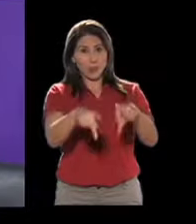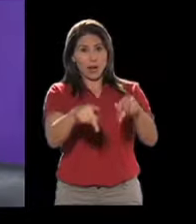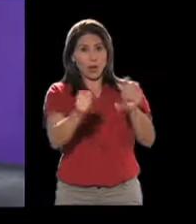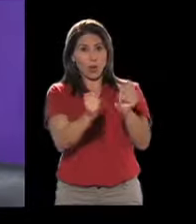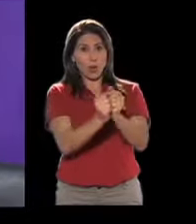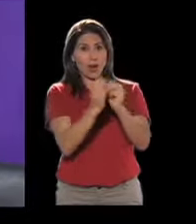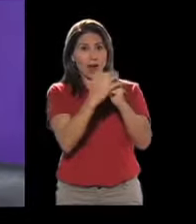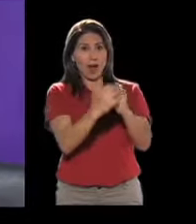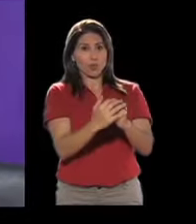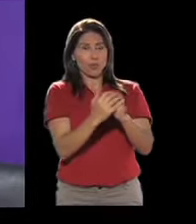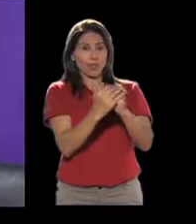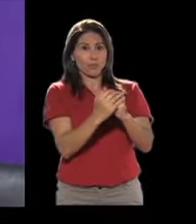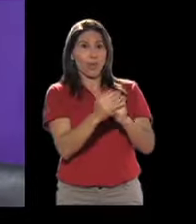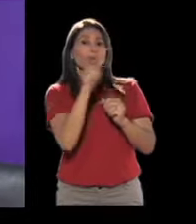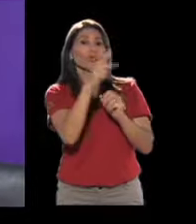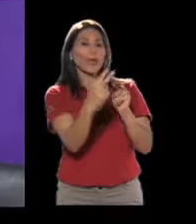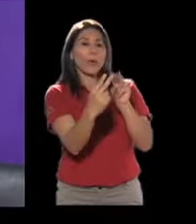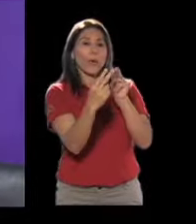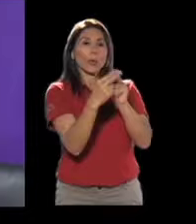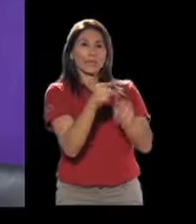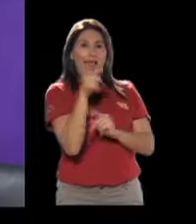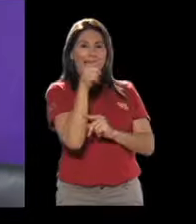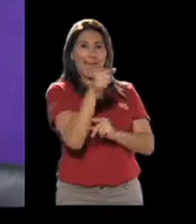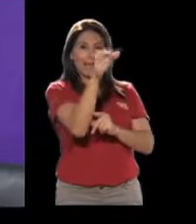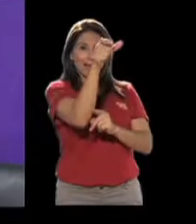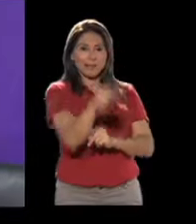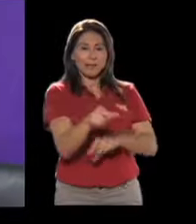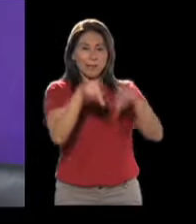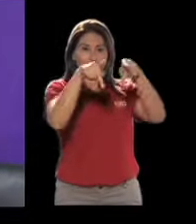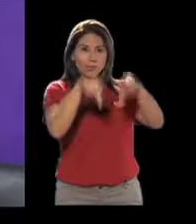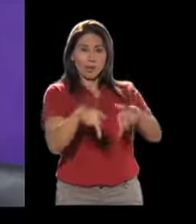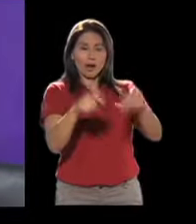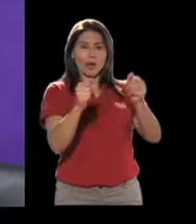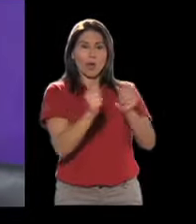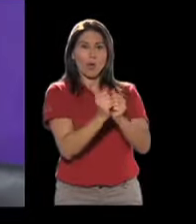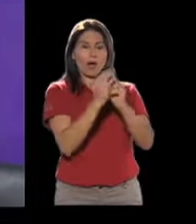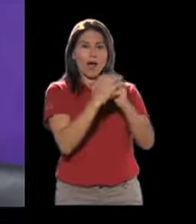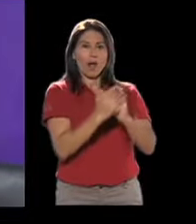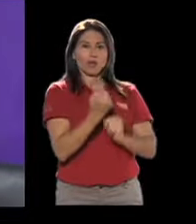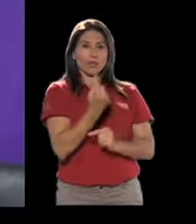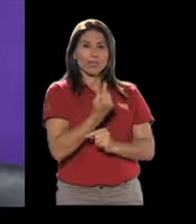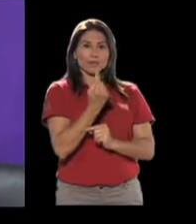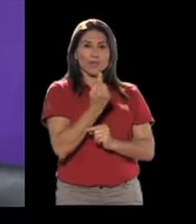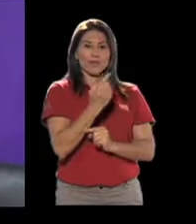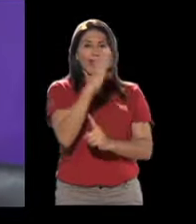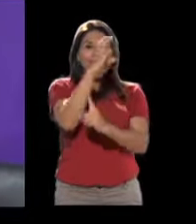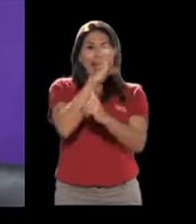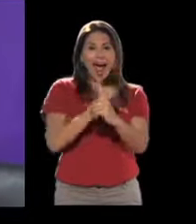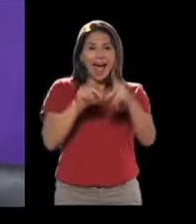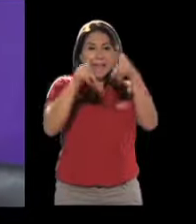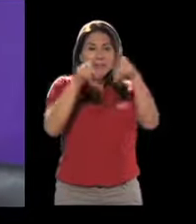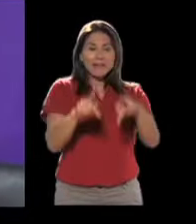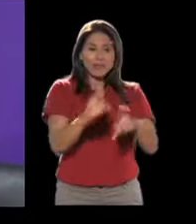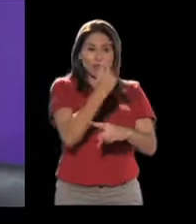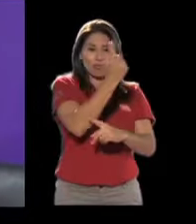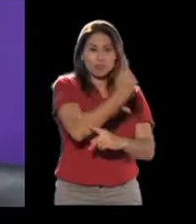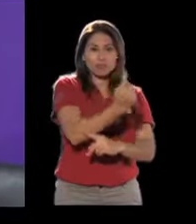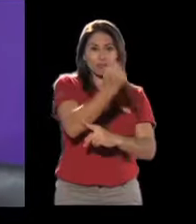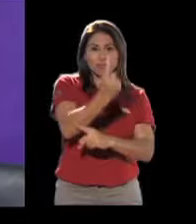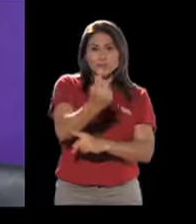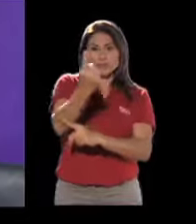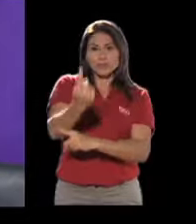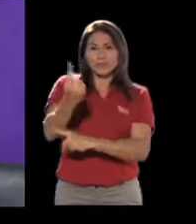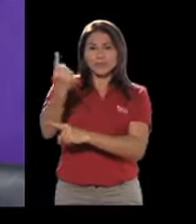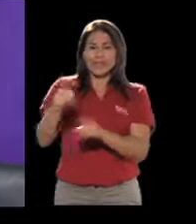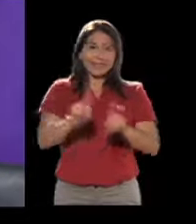es a esa Every- persona con autismo. Every single individual Cada individuo is different in es the way they diferente express en la forma en